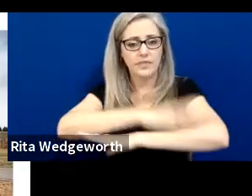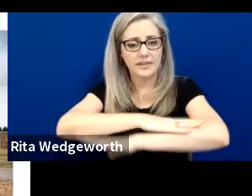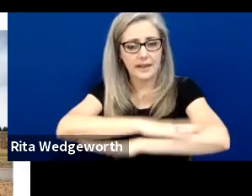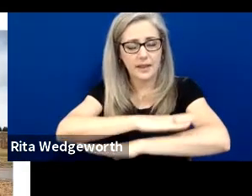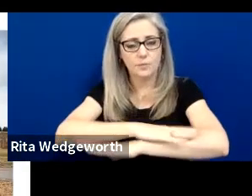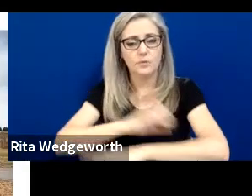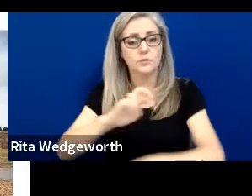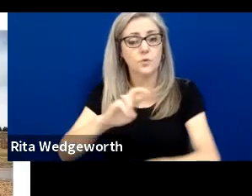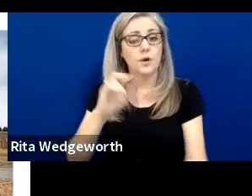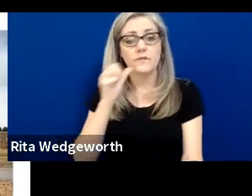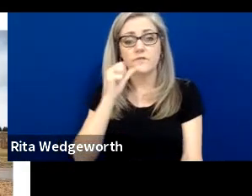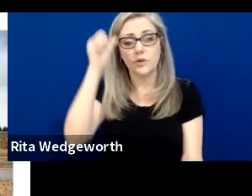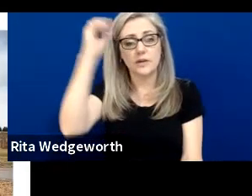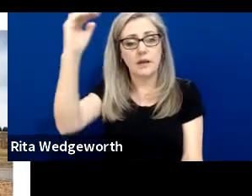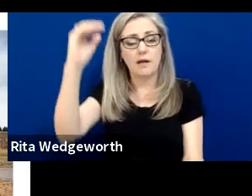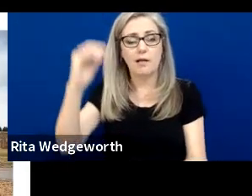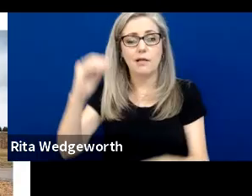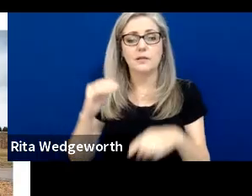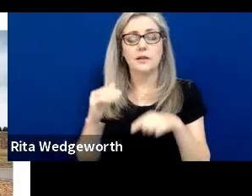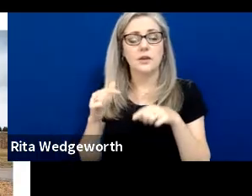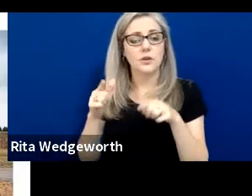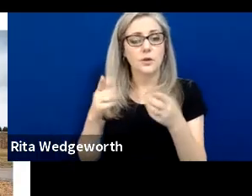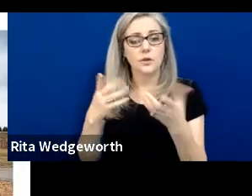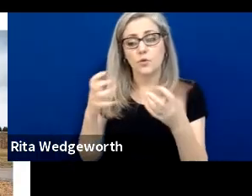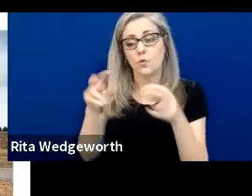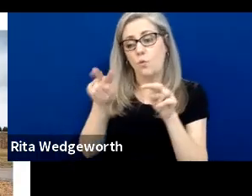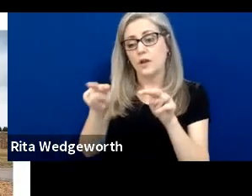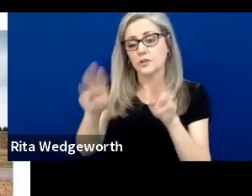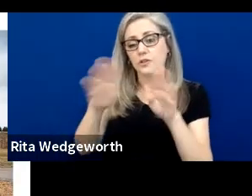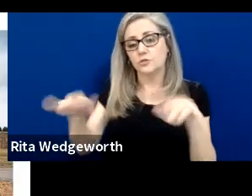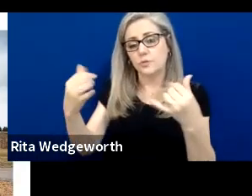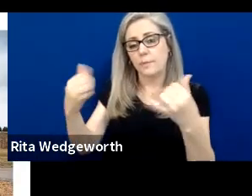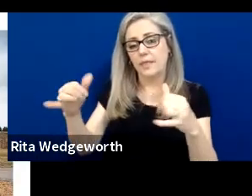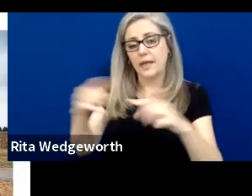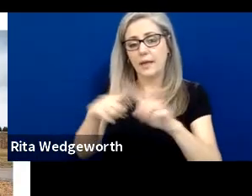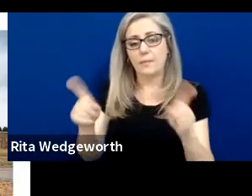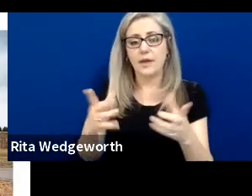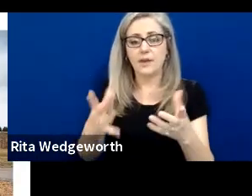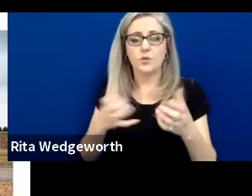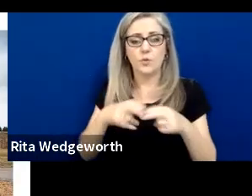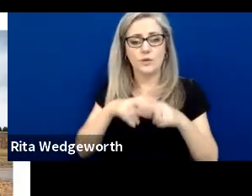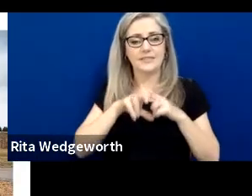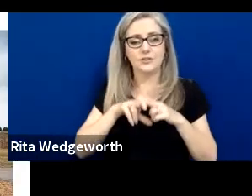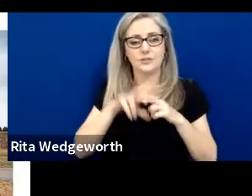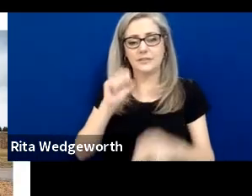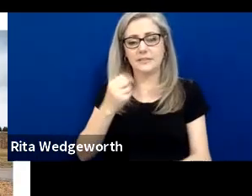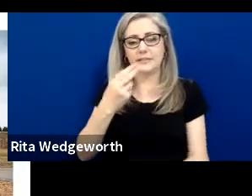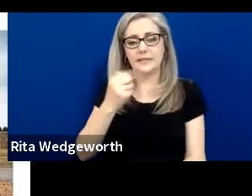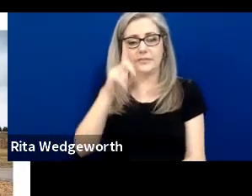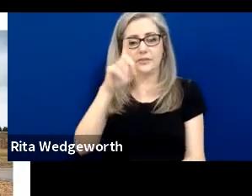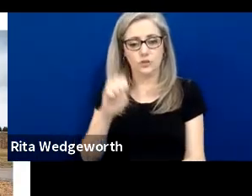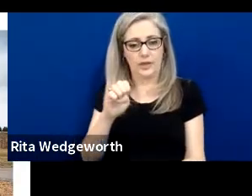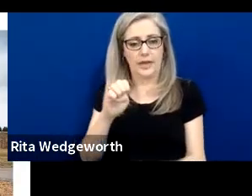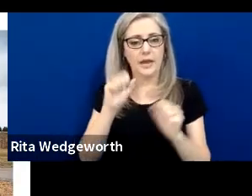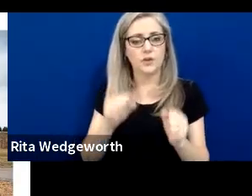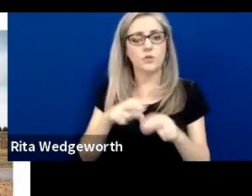want to watch your children, but you want to be in the shade, you could sit at the raised seating and be able to look out onto the